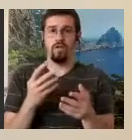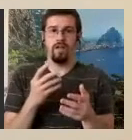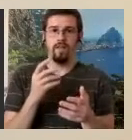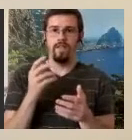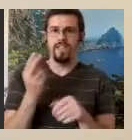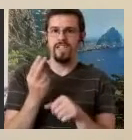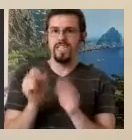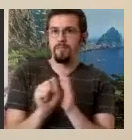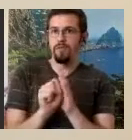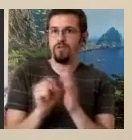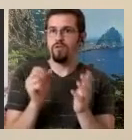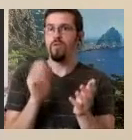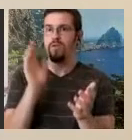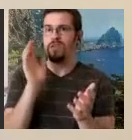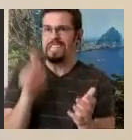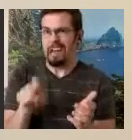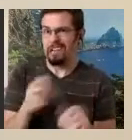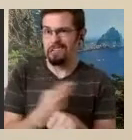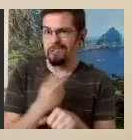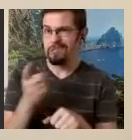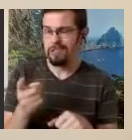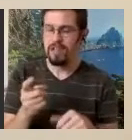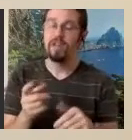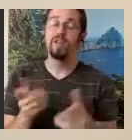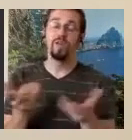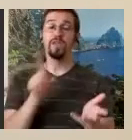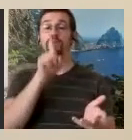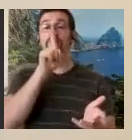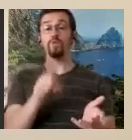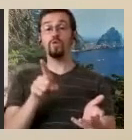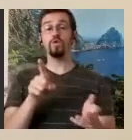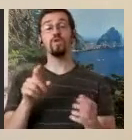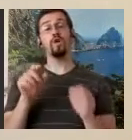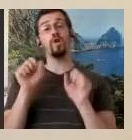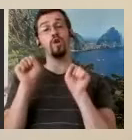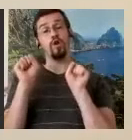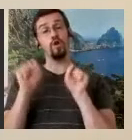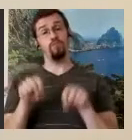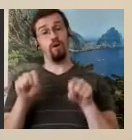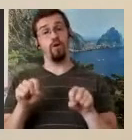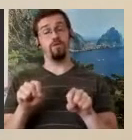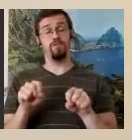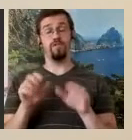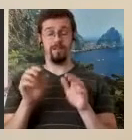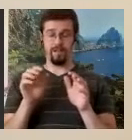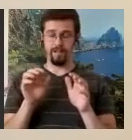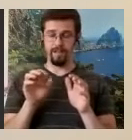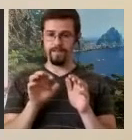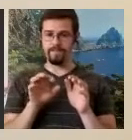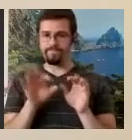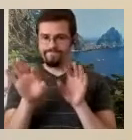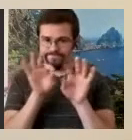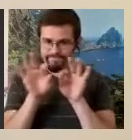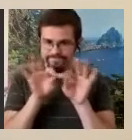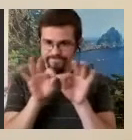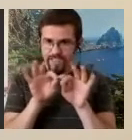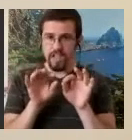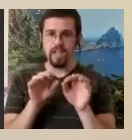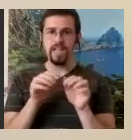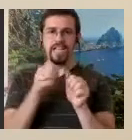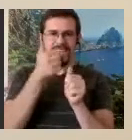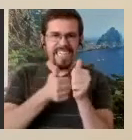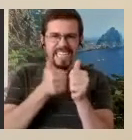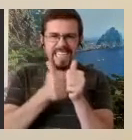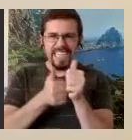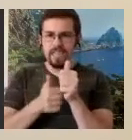day. So it is true that we could possibly hone down and get separate puddles or